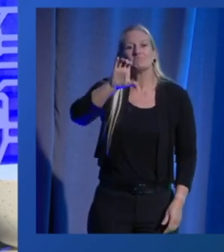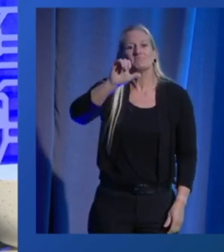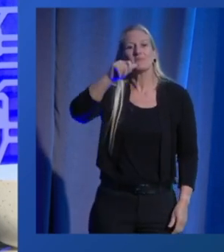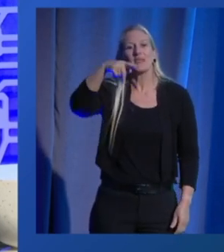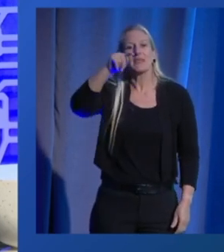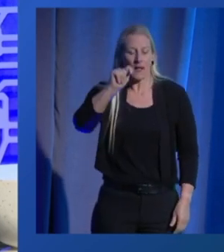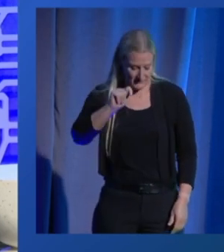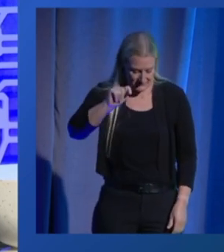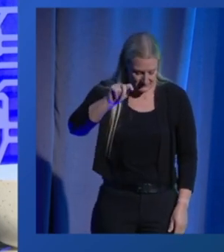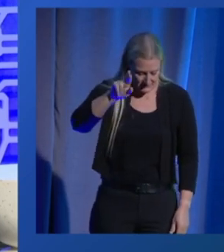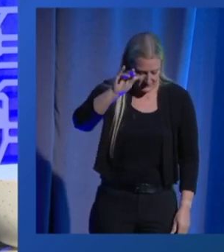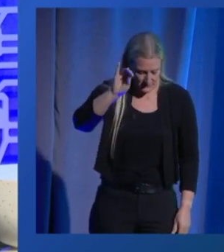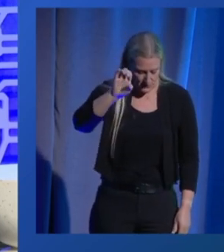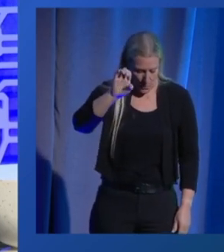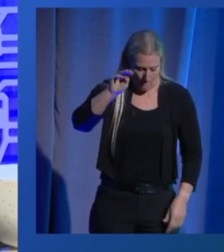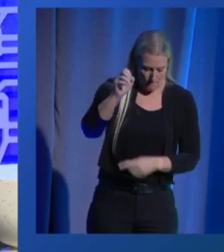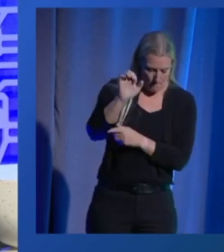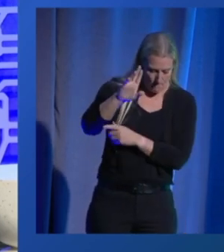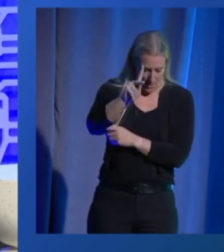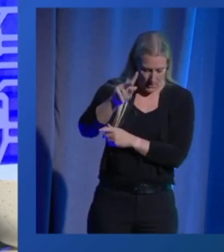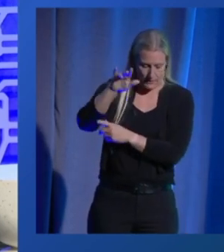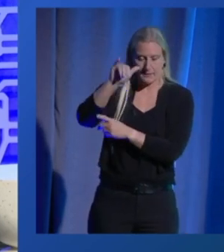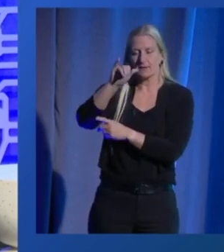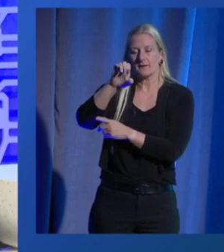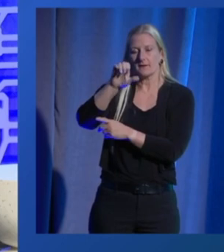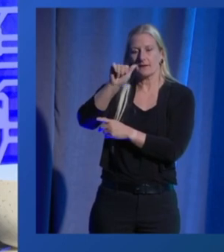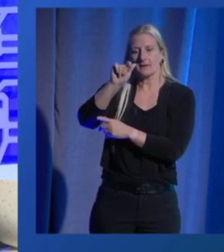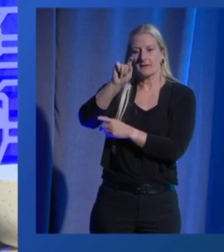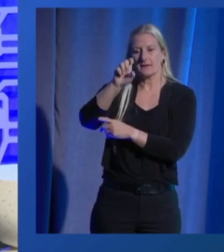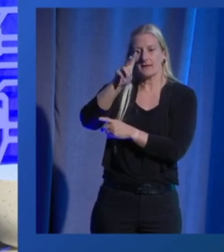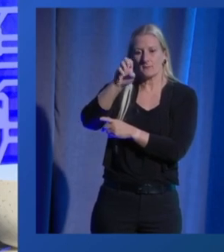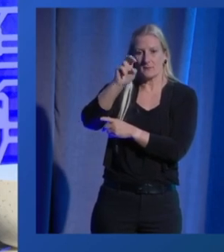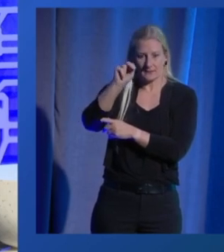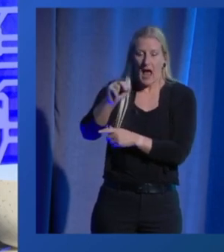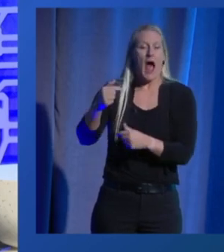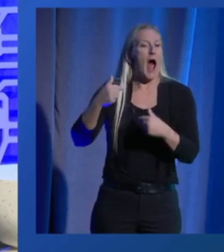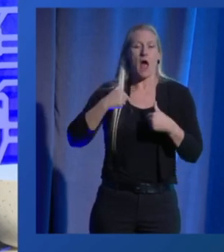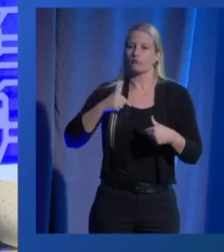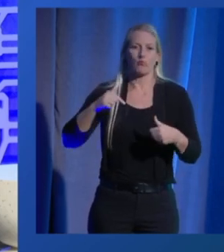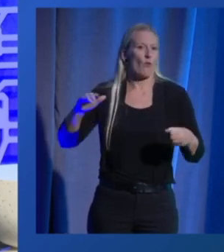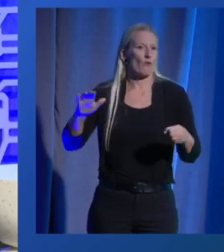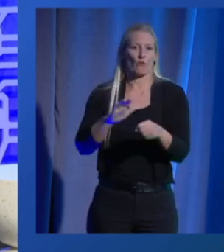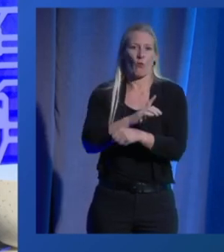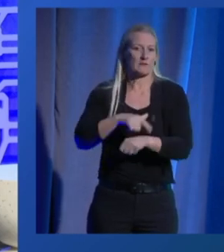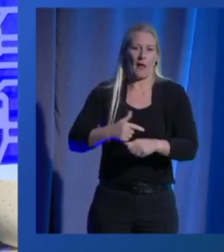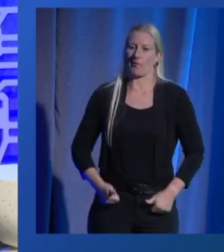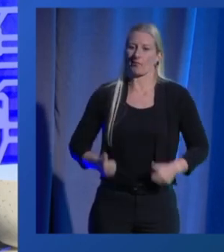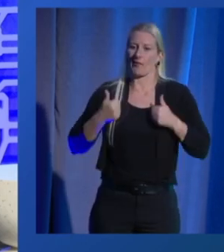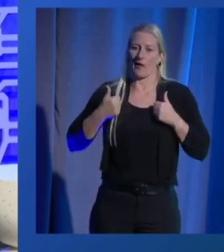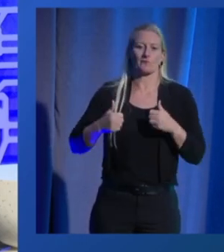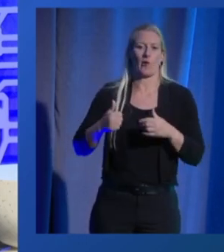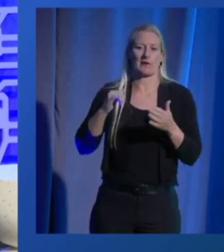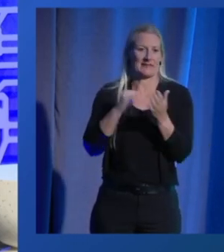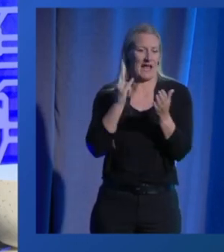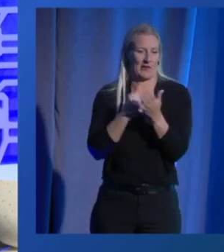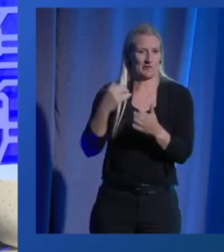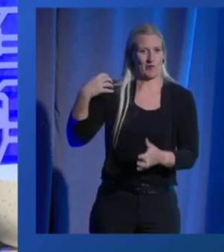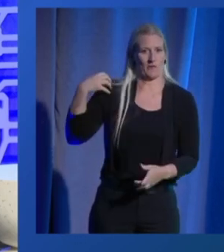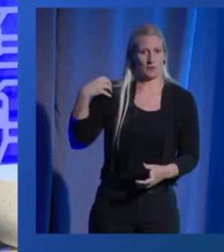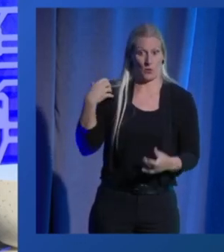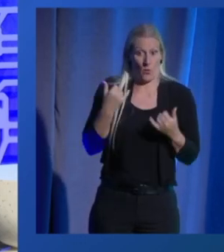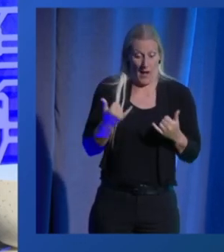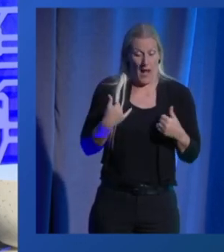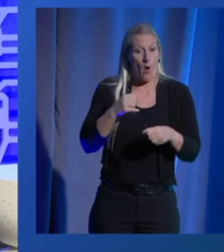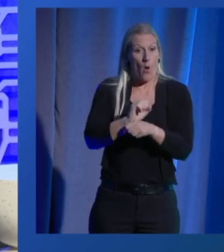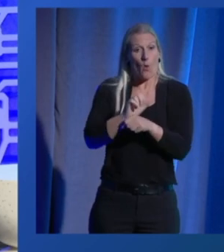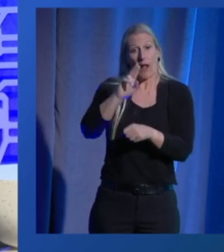I am a lifelong intelligence officer uh my background has been in support the Special Operations requirements management I'm currently at